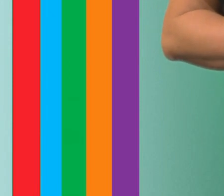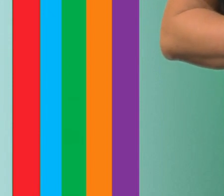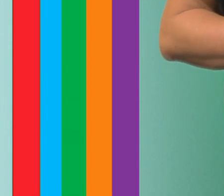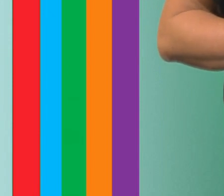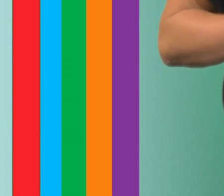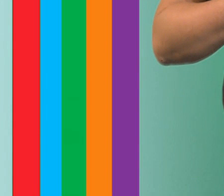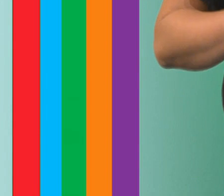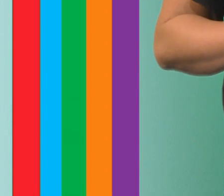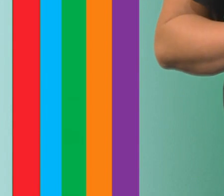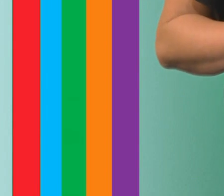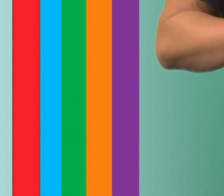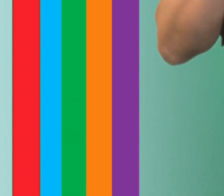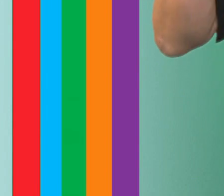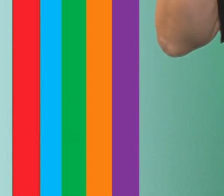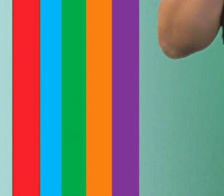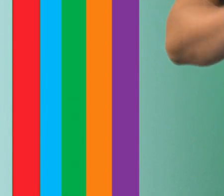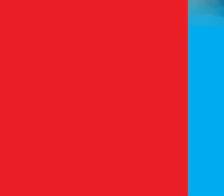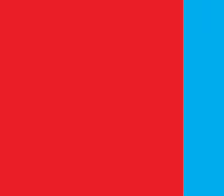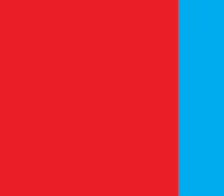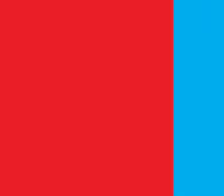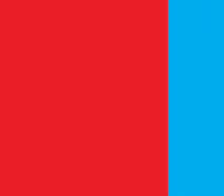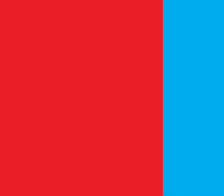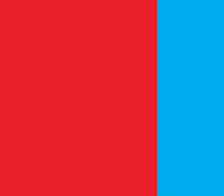out for each other and the environment. Bye for now.